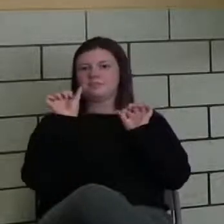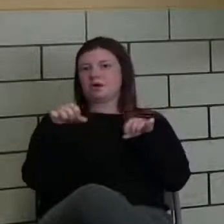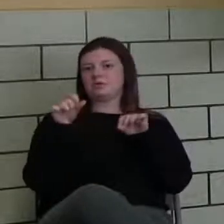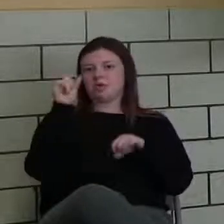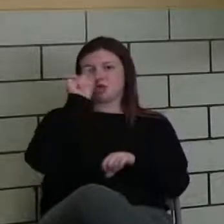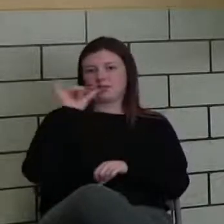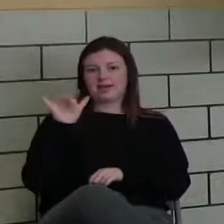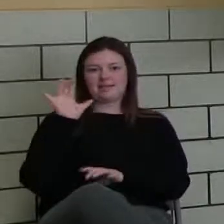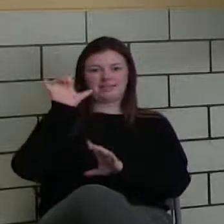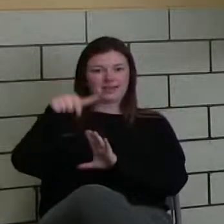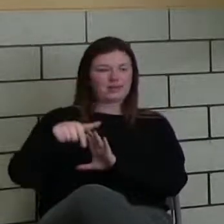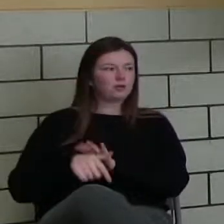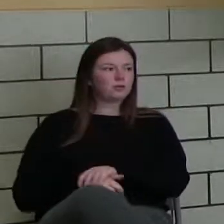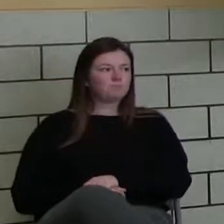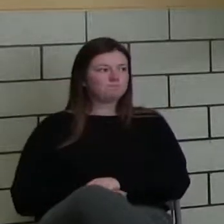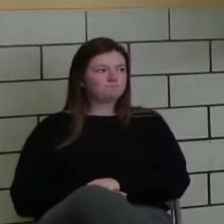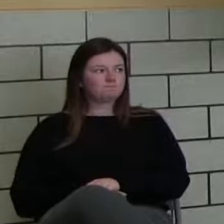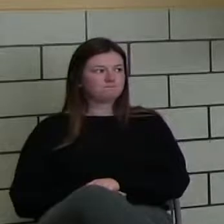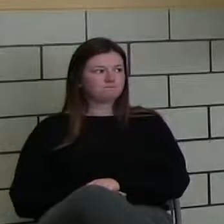future.